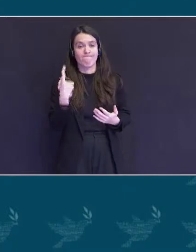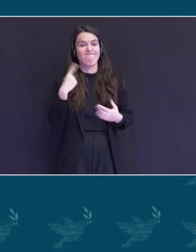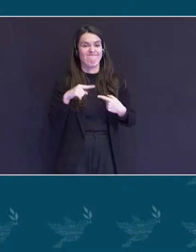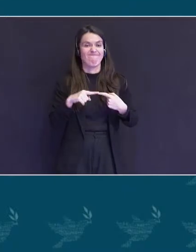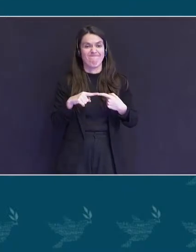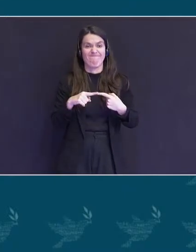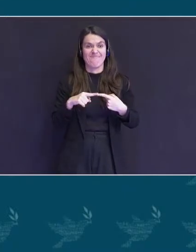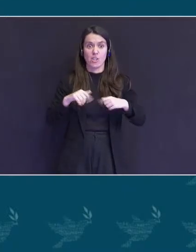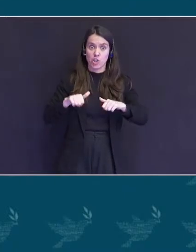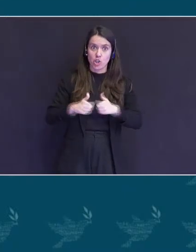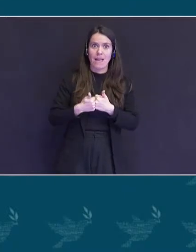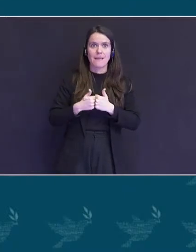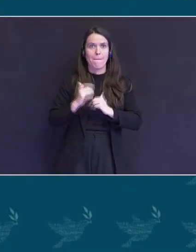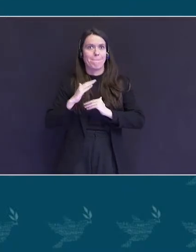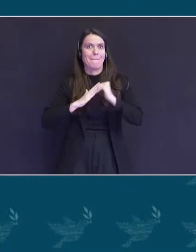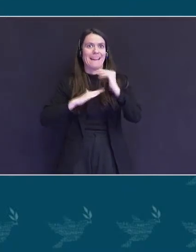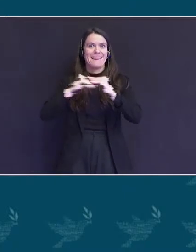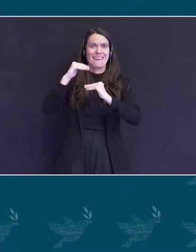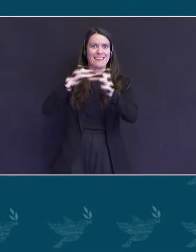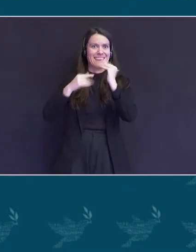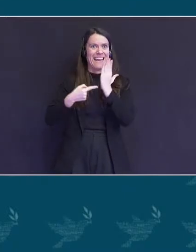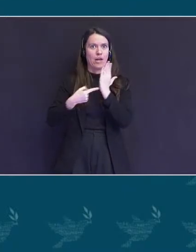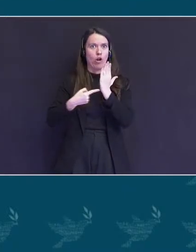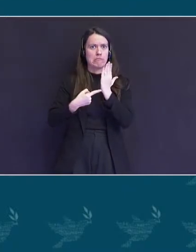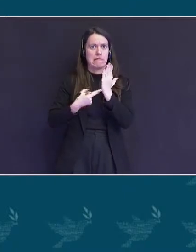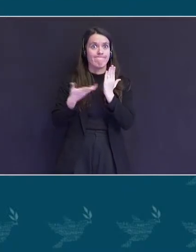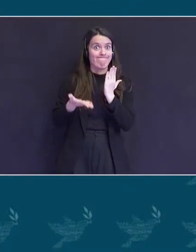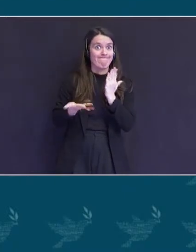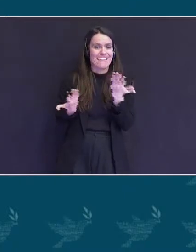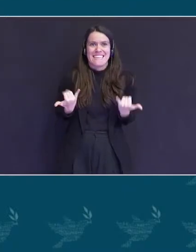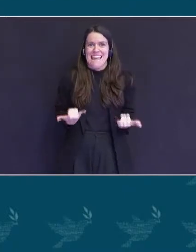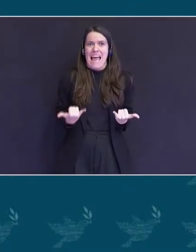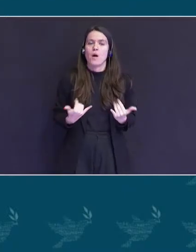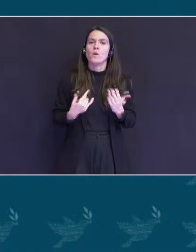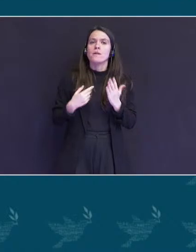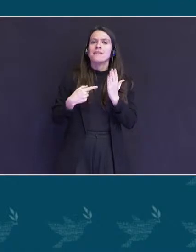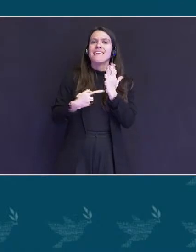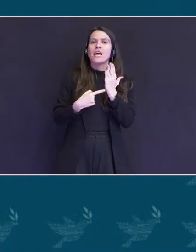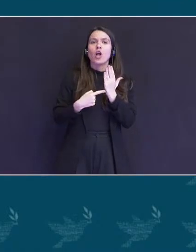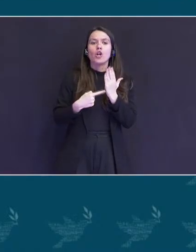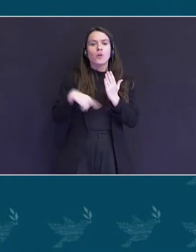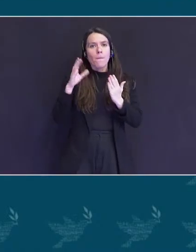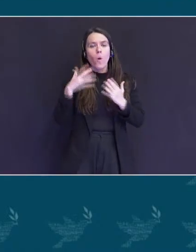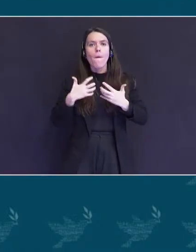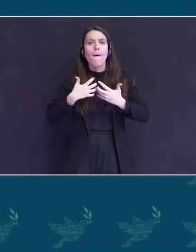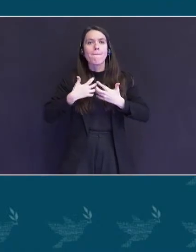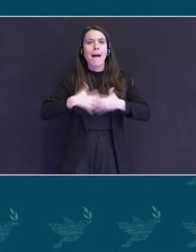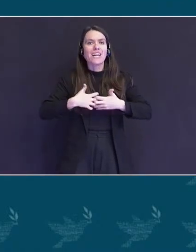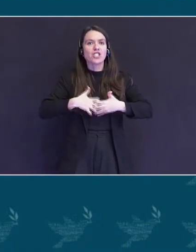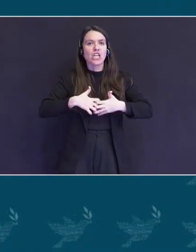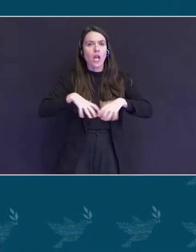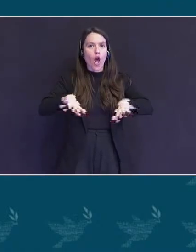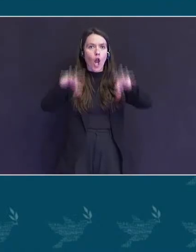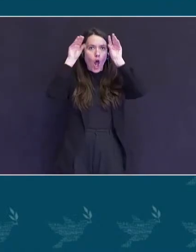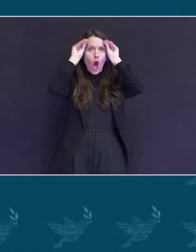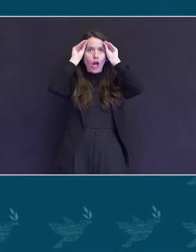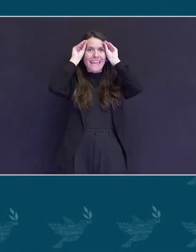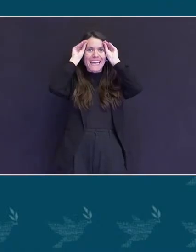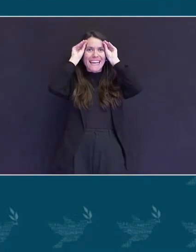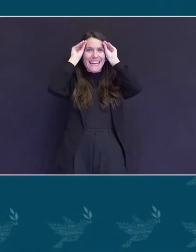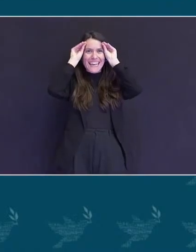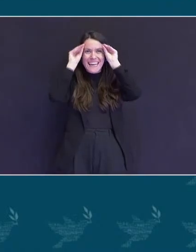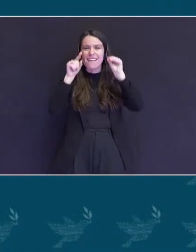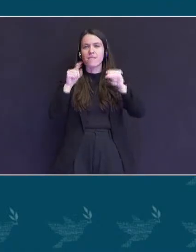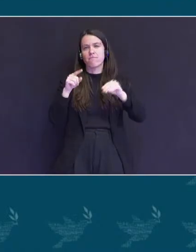in building the technology itself, because current technology, they're based on the machine learning that they have, basically based